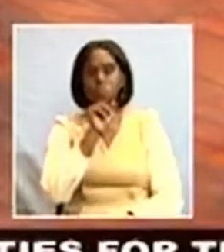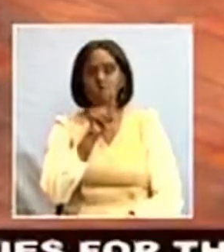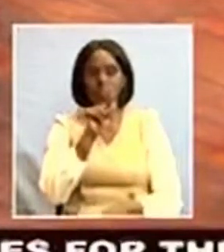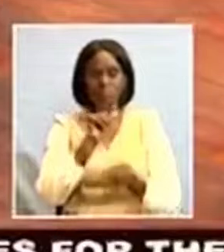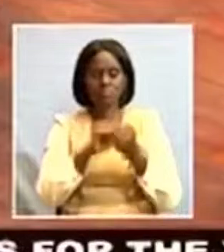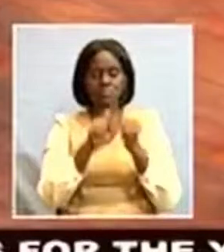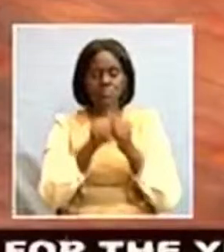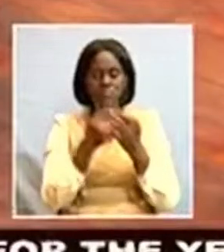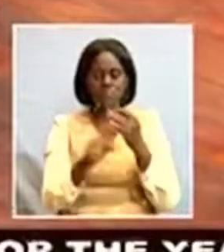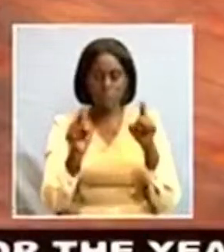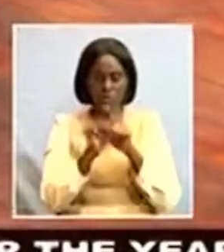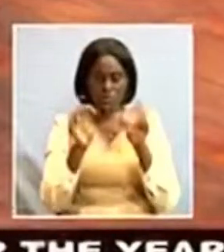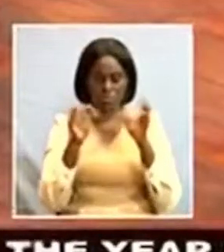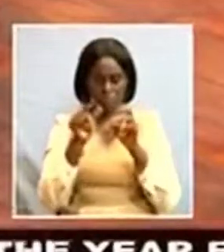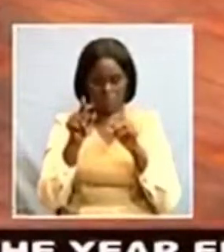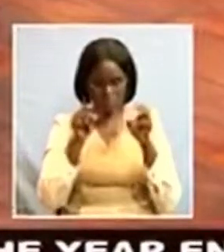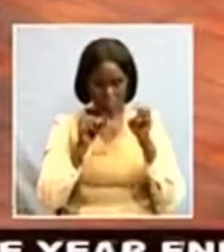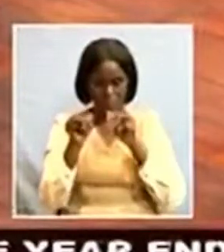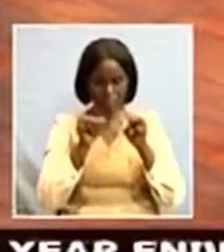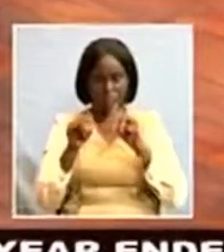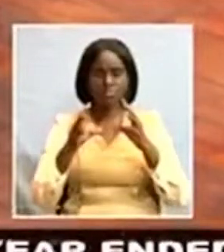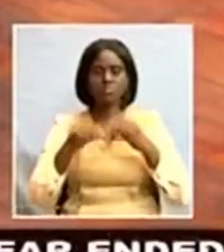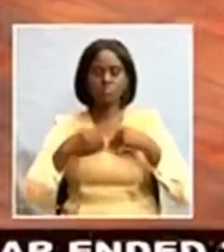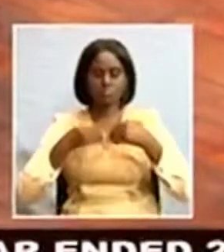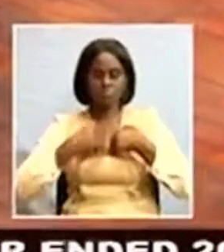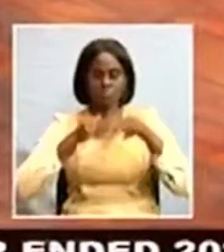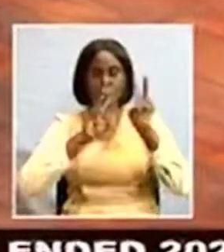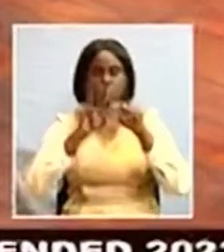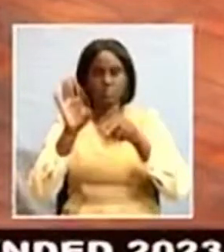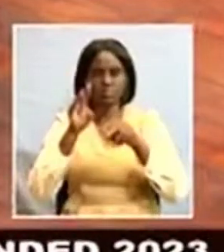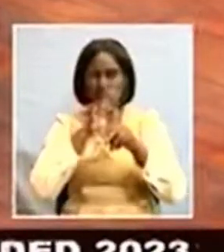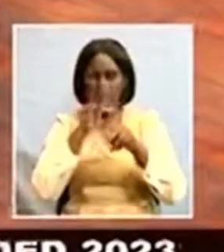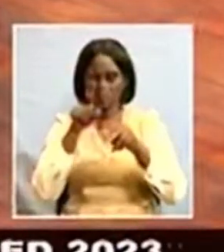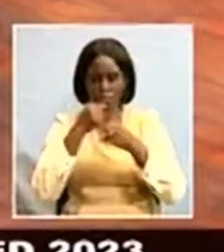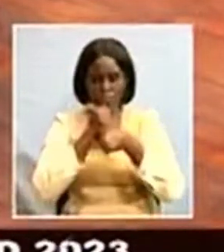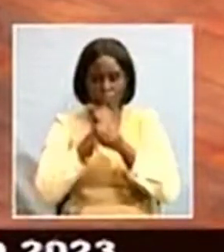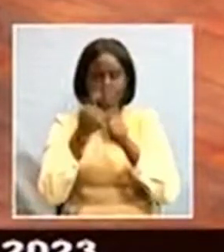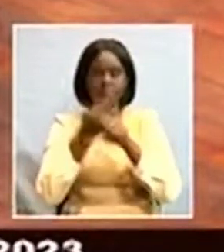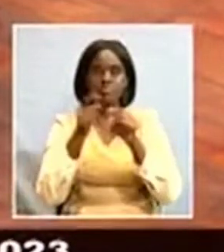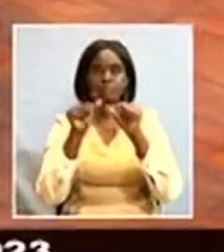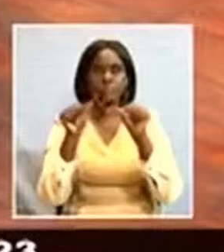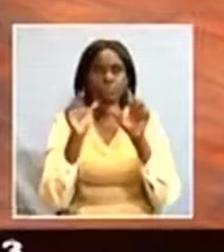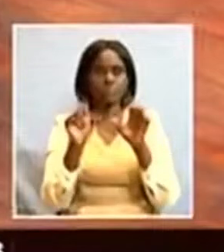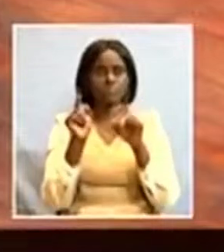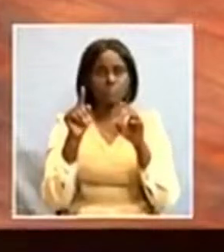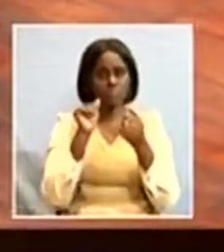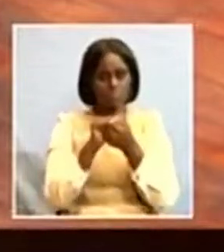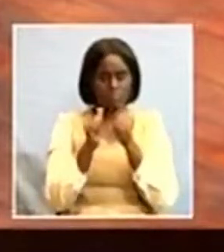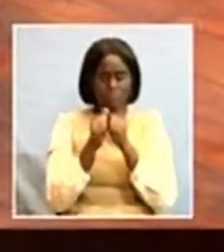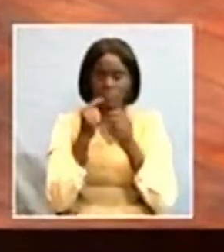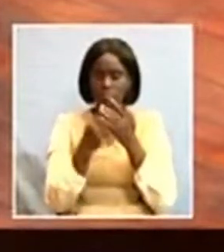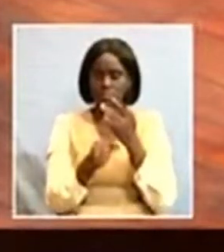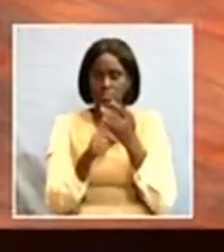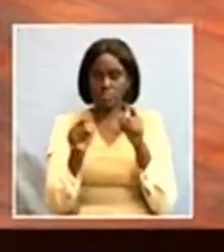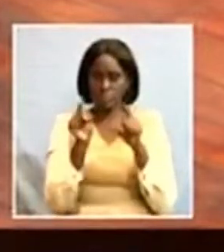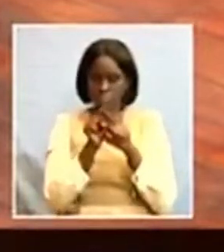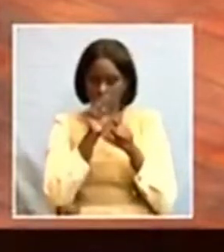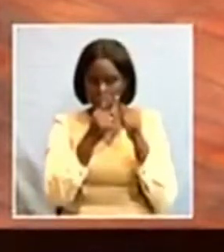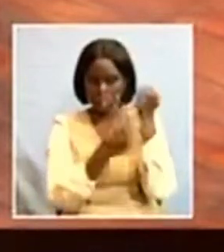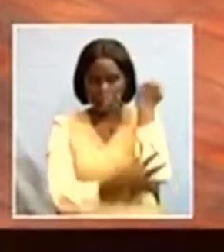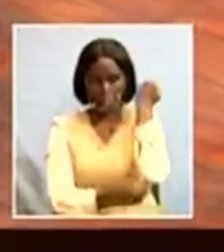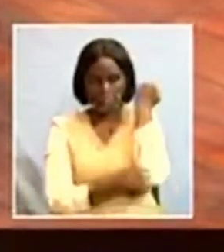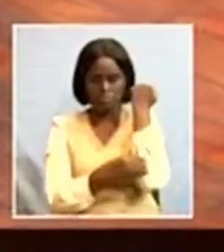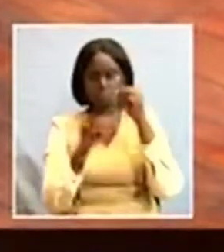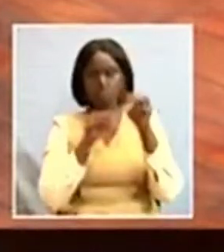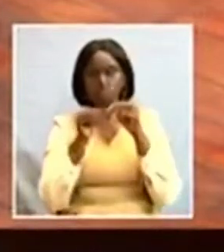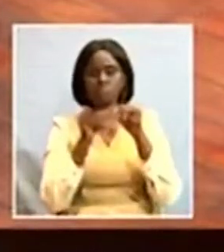query: council management acknowledges the observations made by the auditors. The cause of poor management